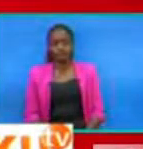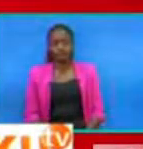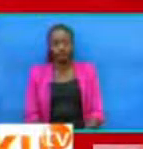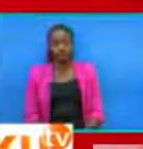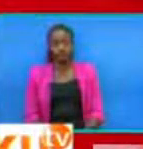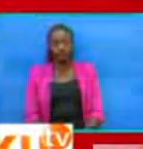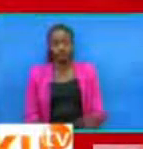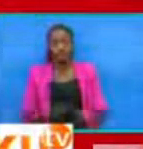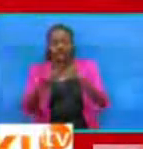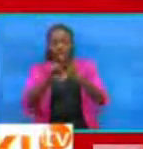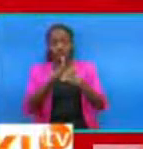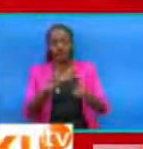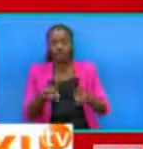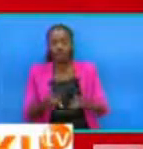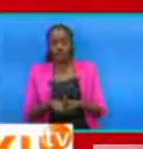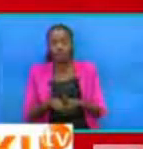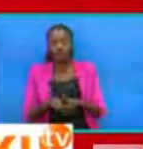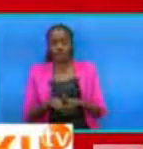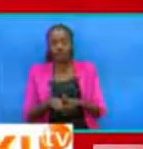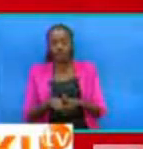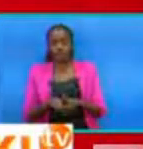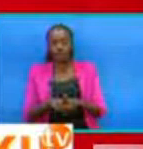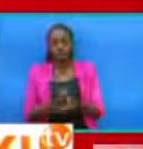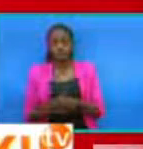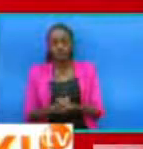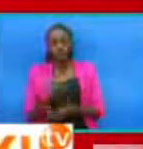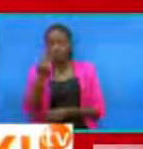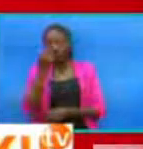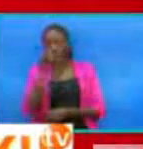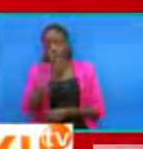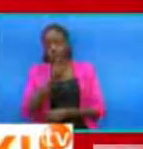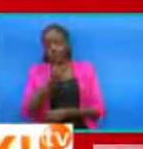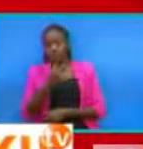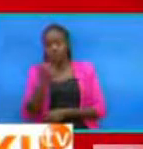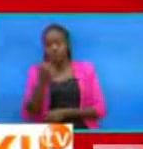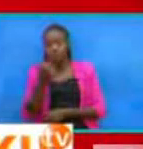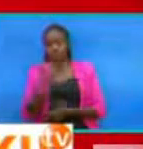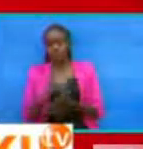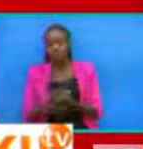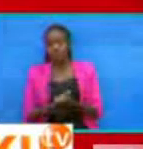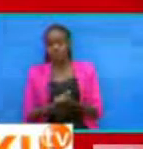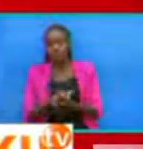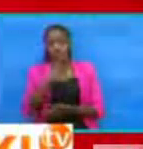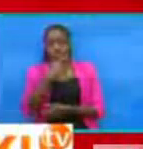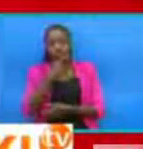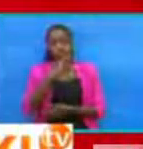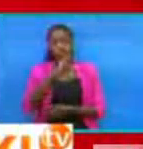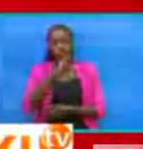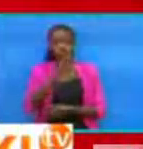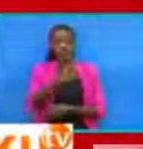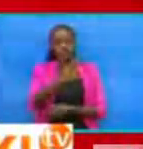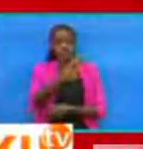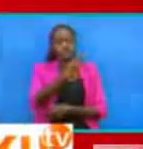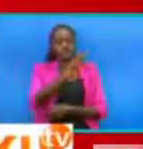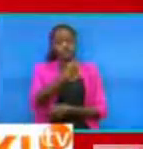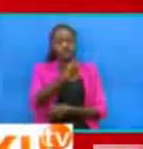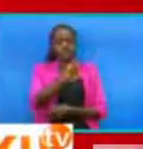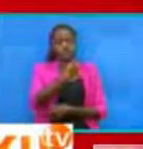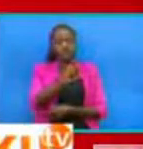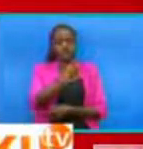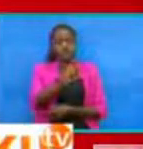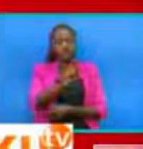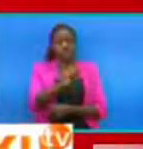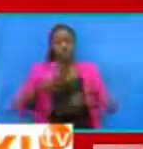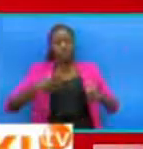There's one athlete who was called Jim Thorpe. I'm sure my pioneers